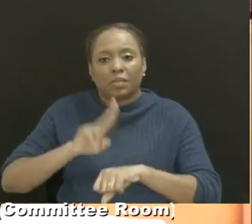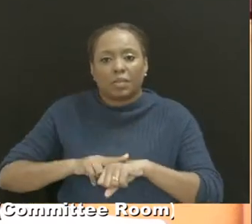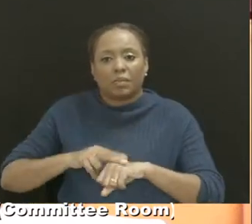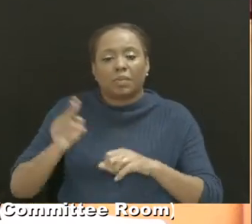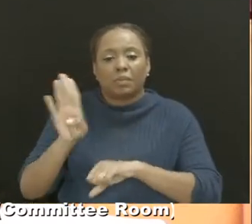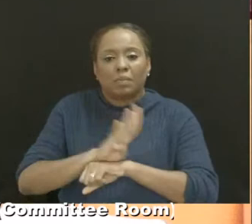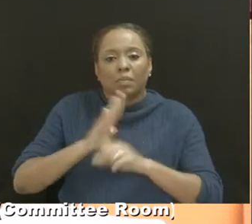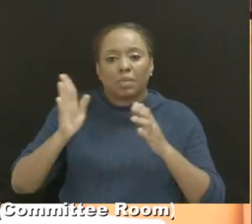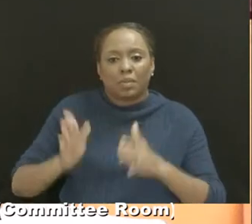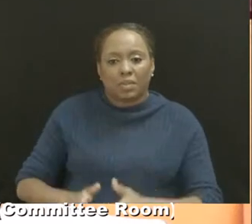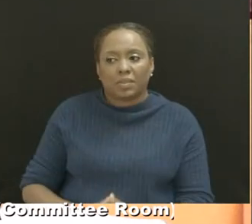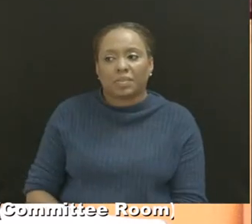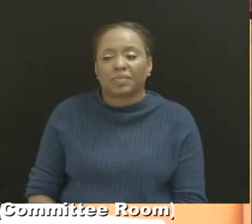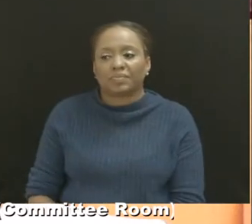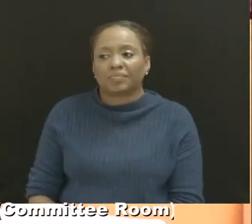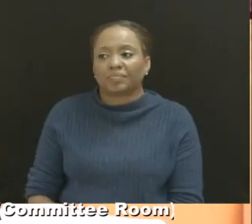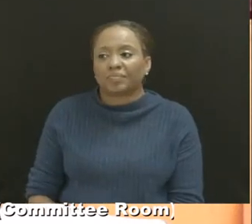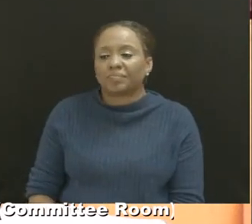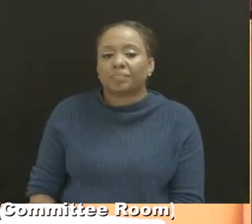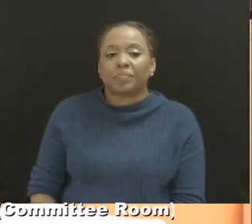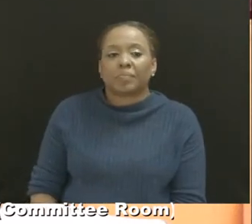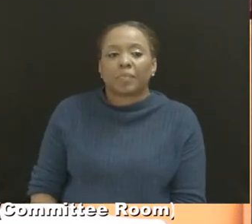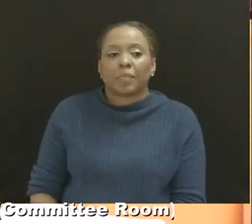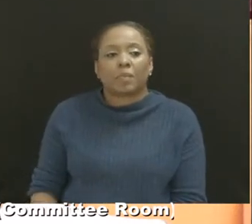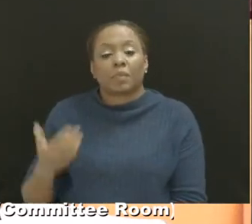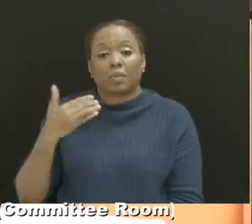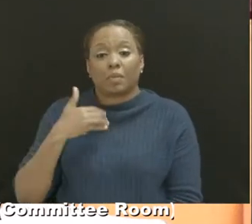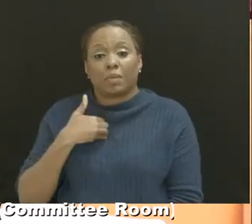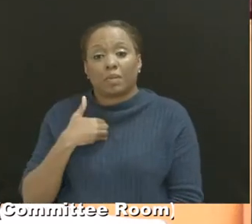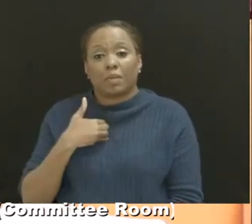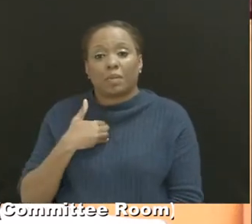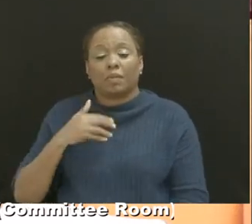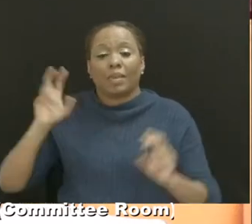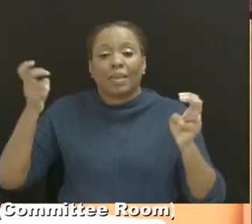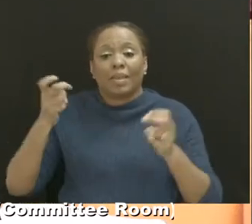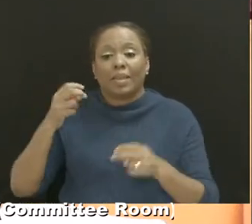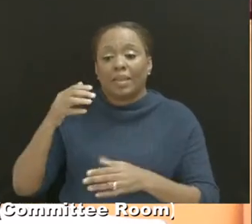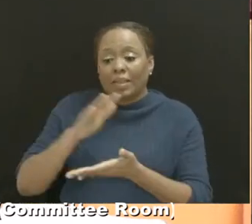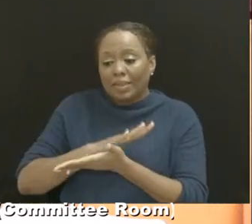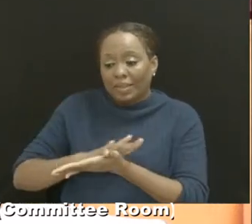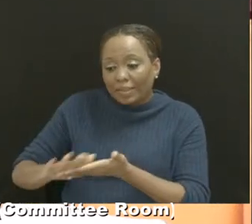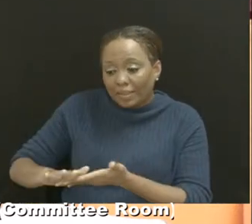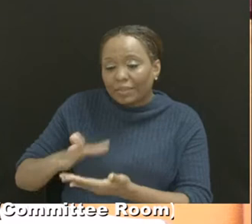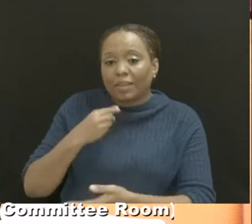Green project that will basically reform and reshape